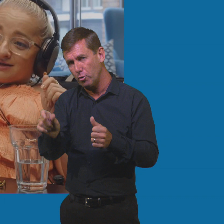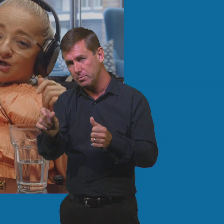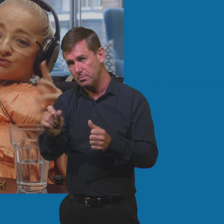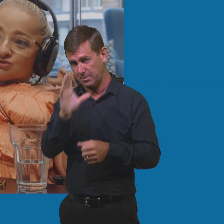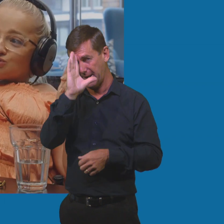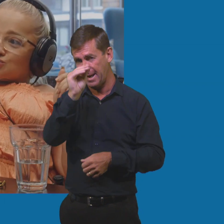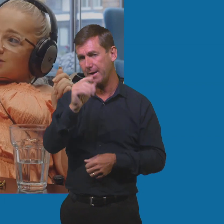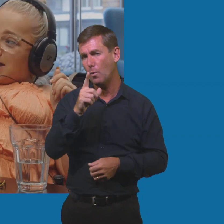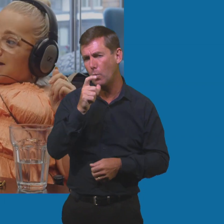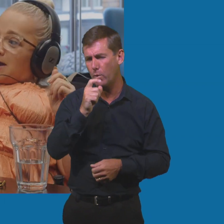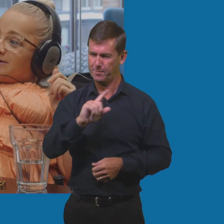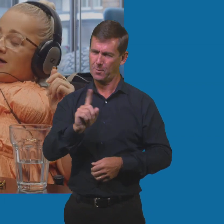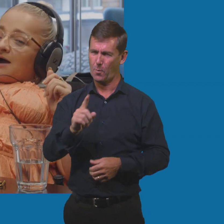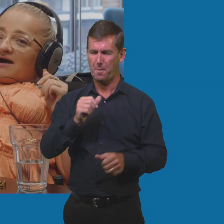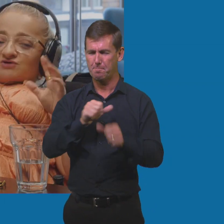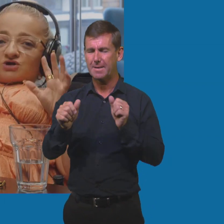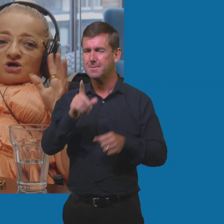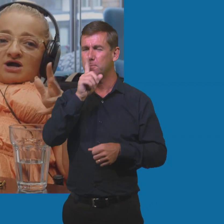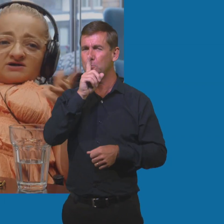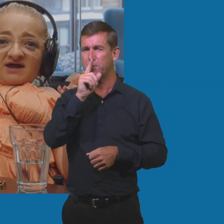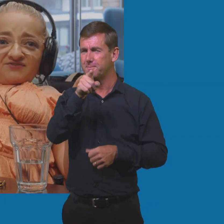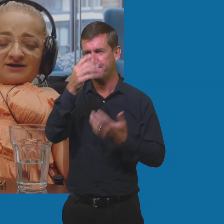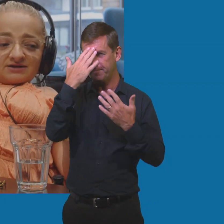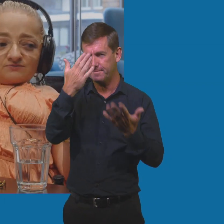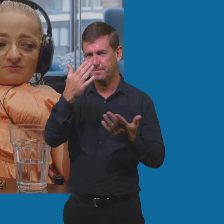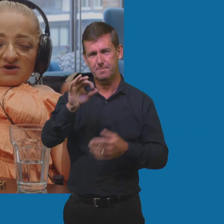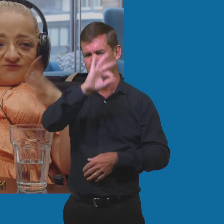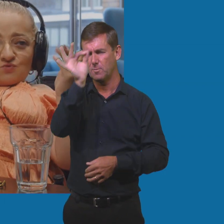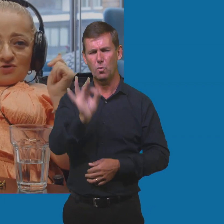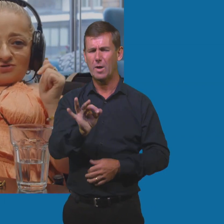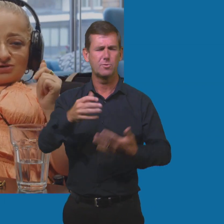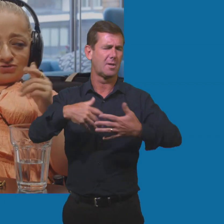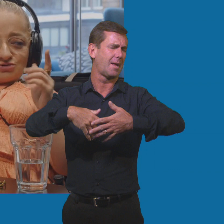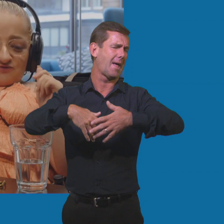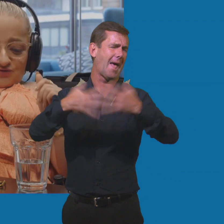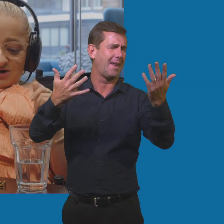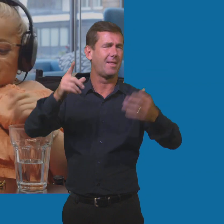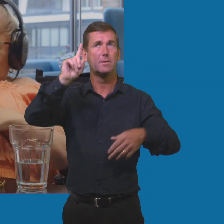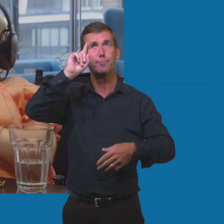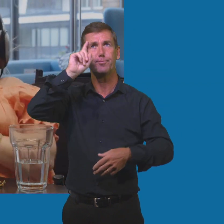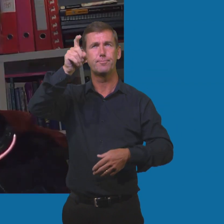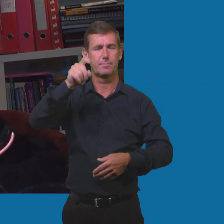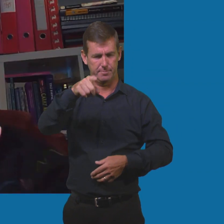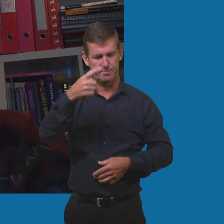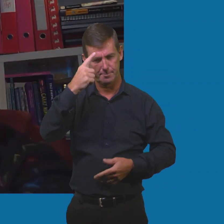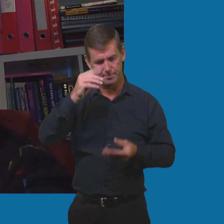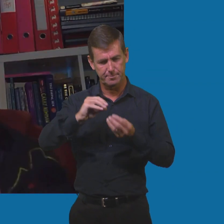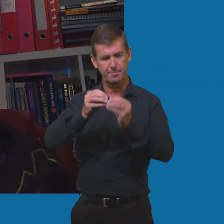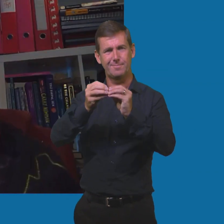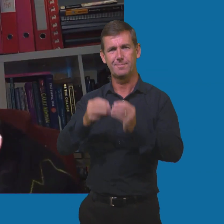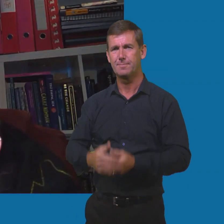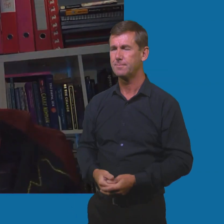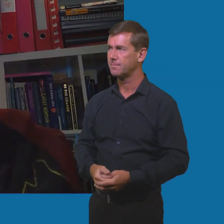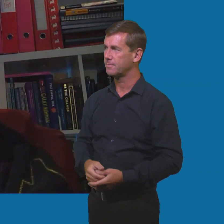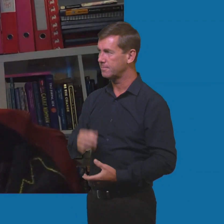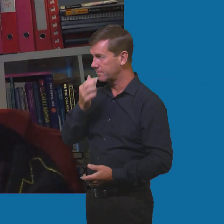because it's a bit like Russian roulette here. Have you got it can be anything. It can be off the wall. You go for it. Okay, so